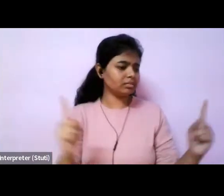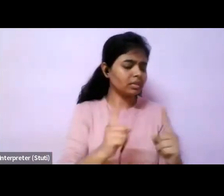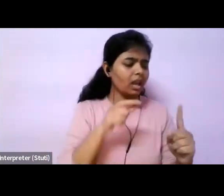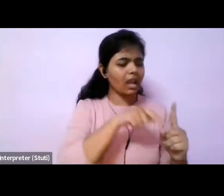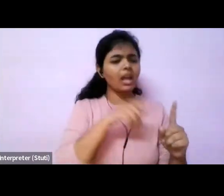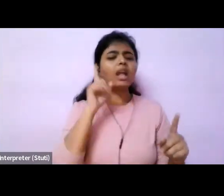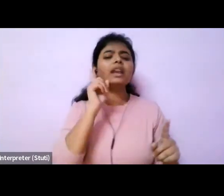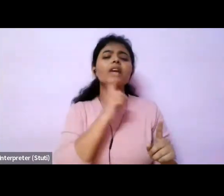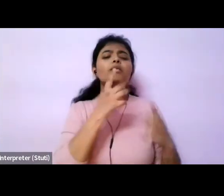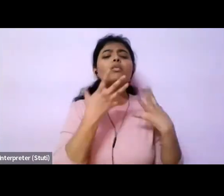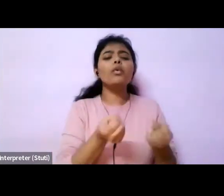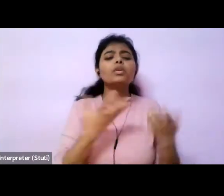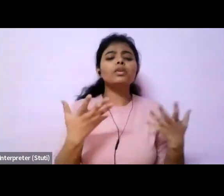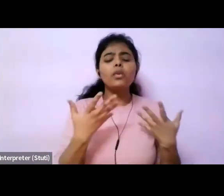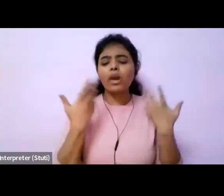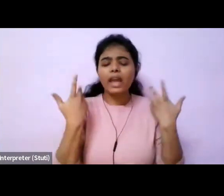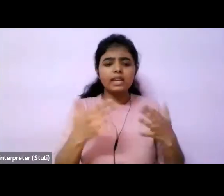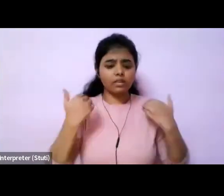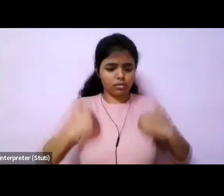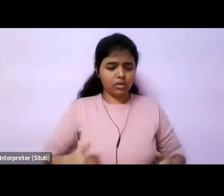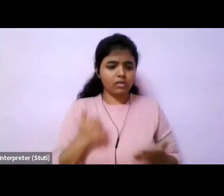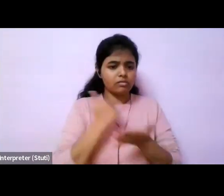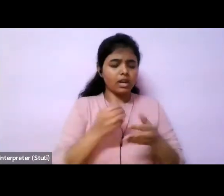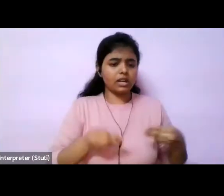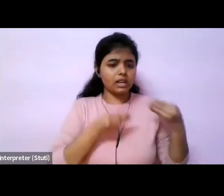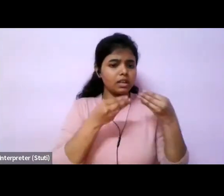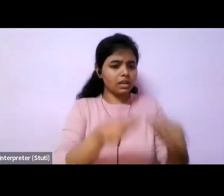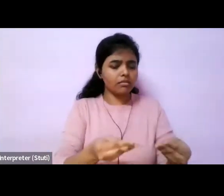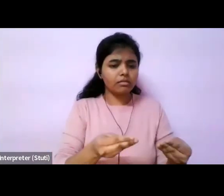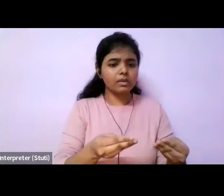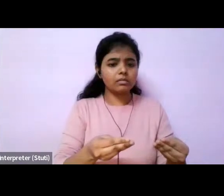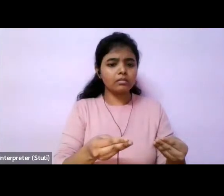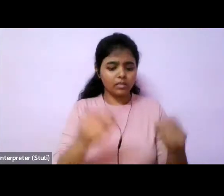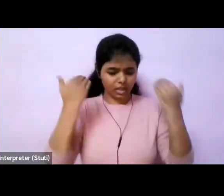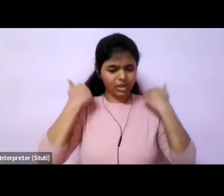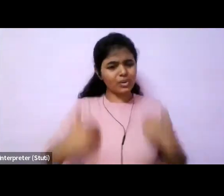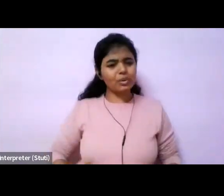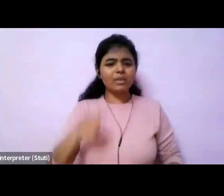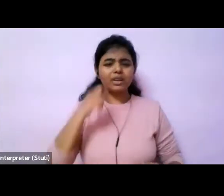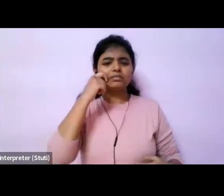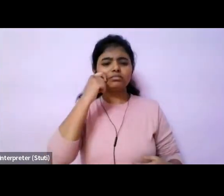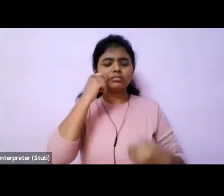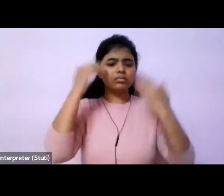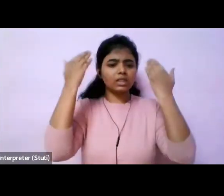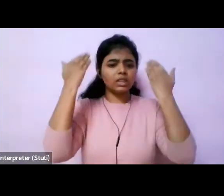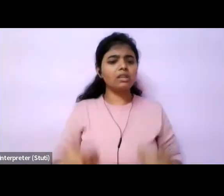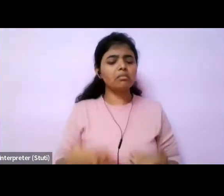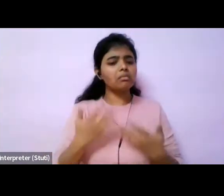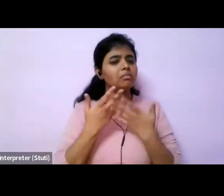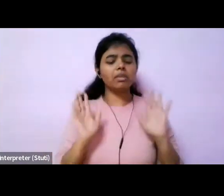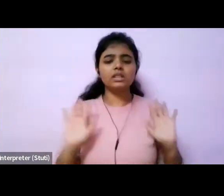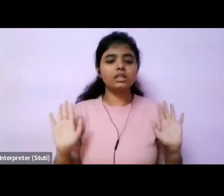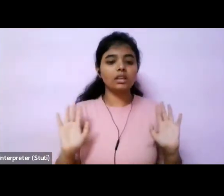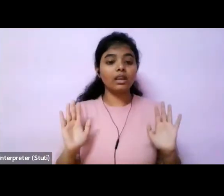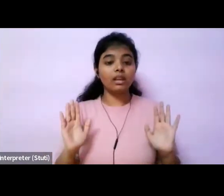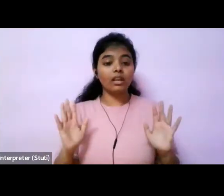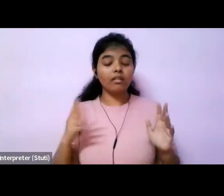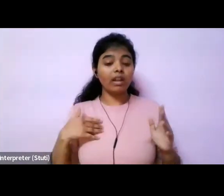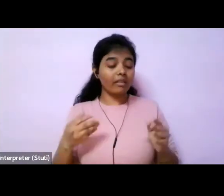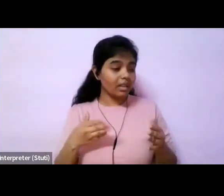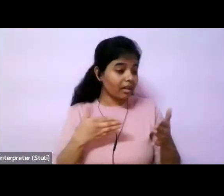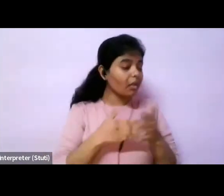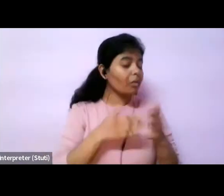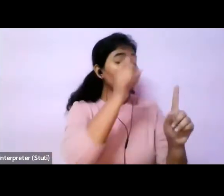the latter submit to its rules and accept subhuman identity rather than challenge it towards the task of